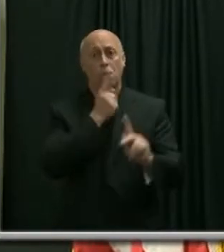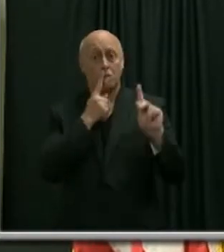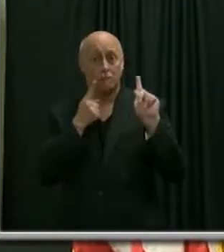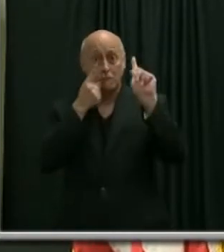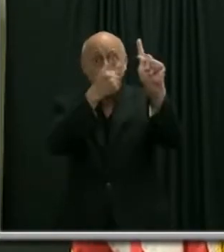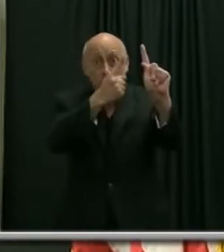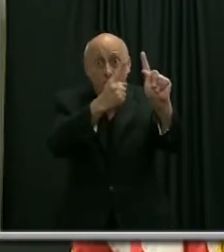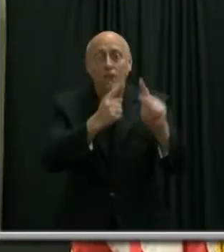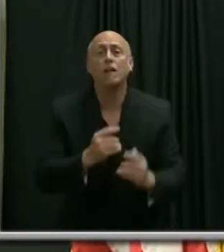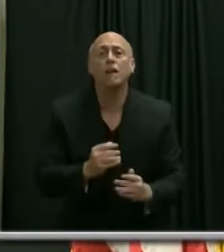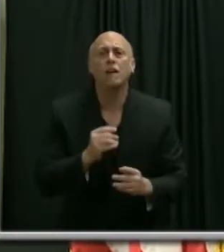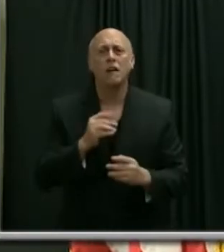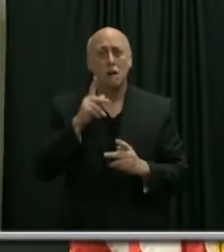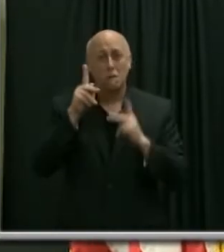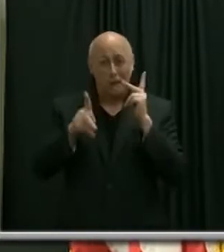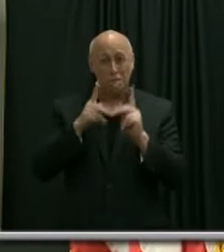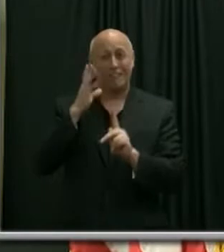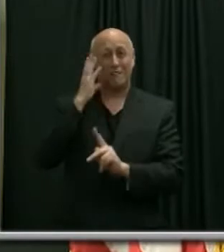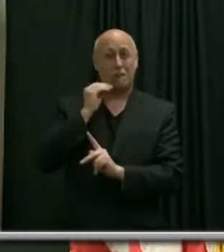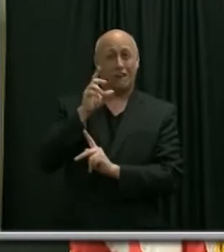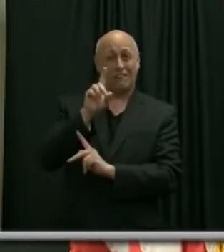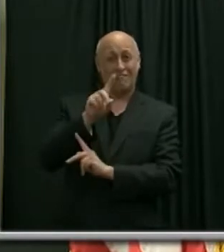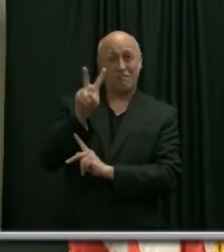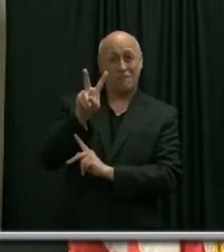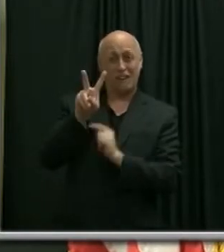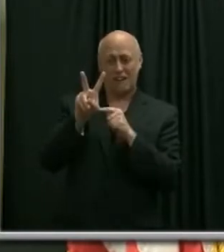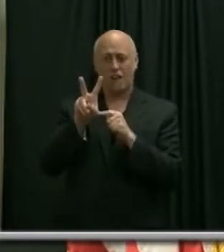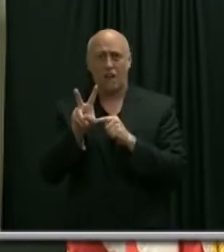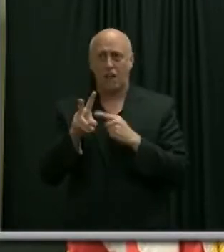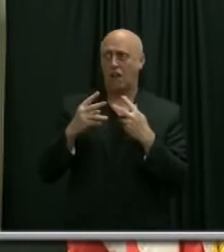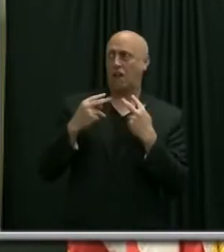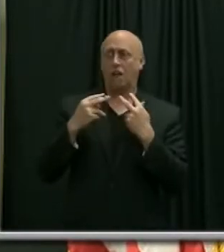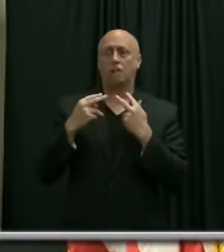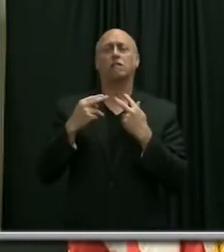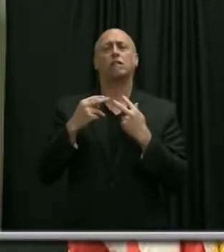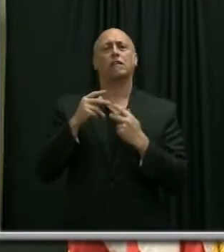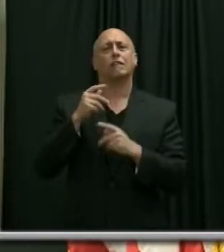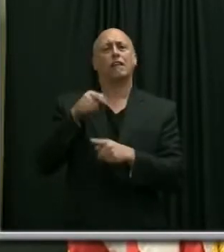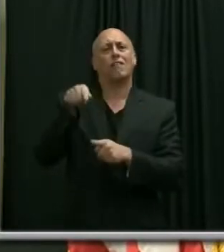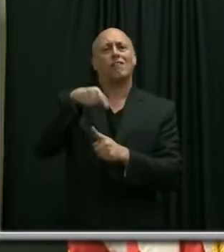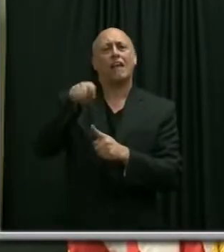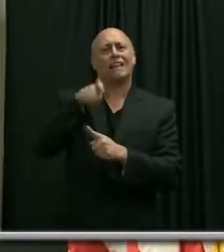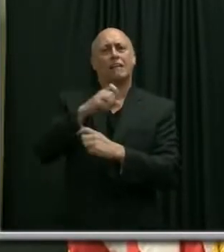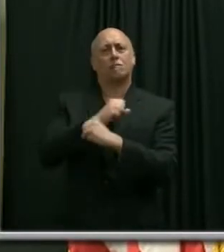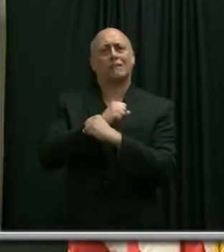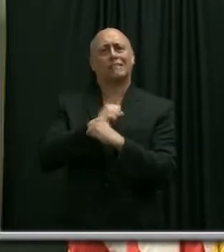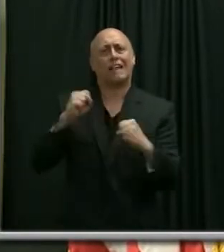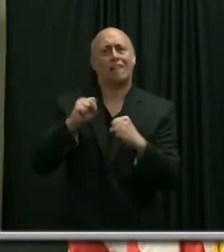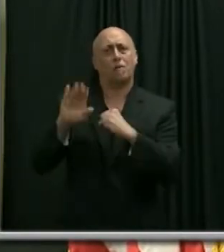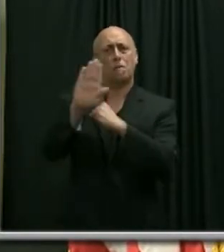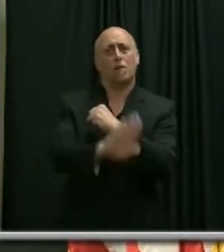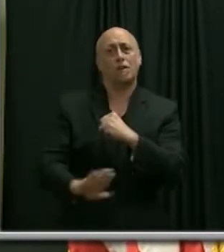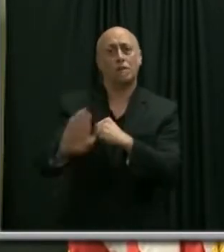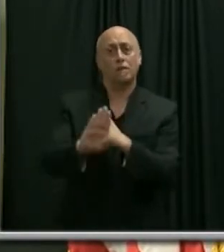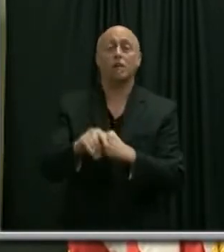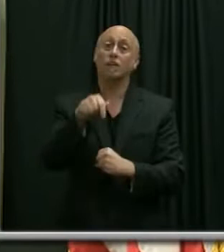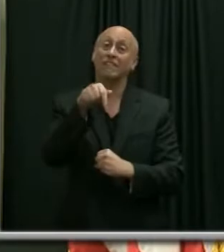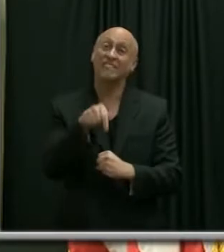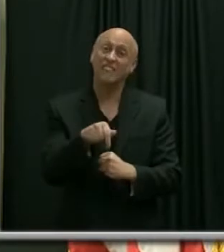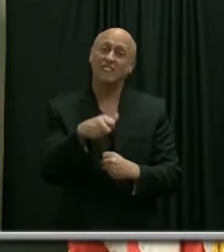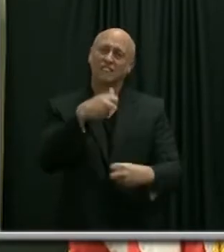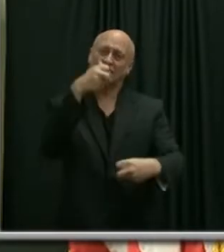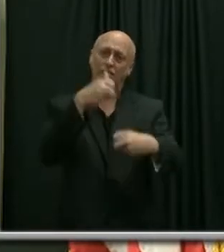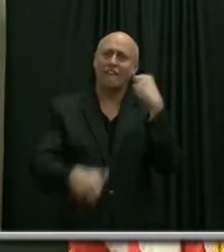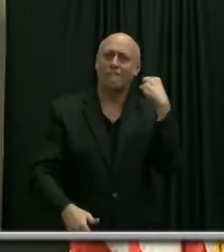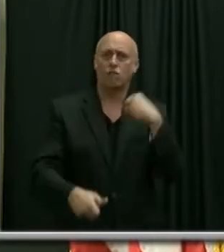to keep victims of domestic violence safe. And as Diane has stated, these are very difficult times